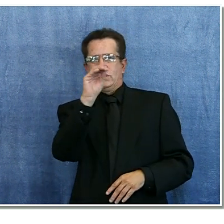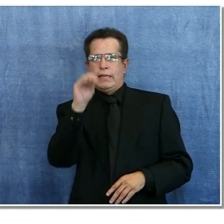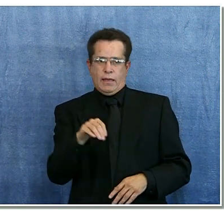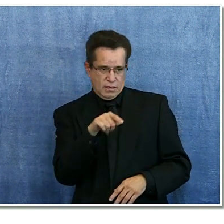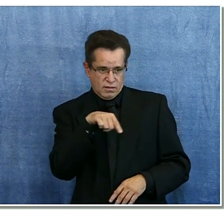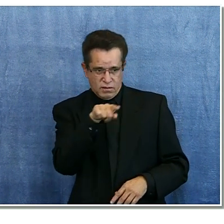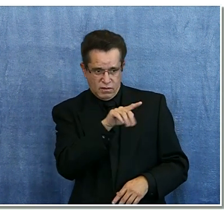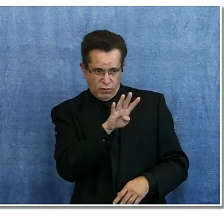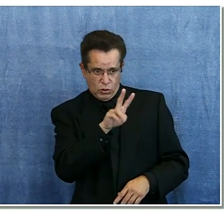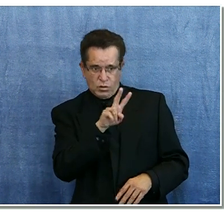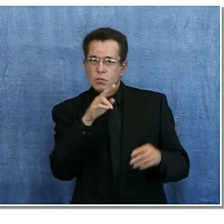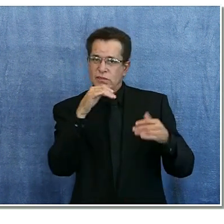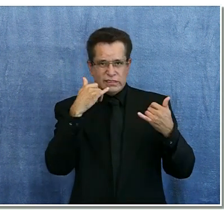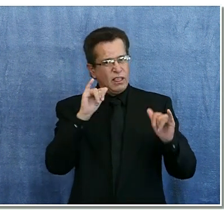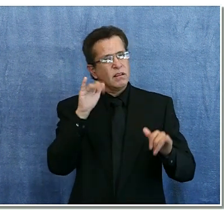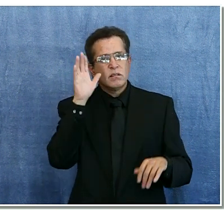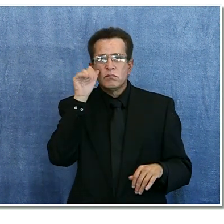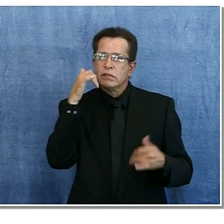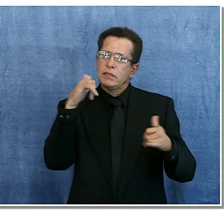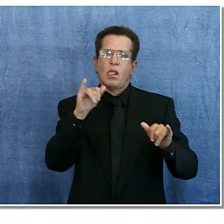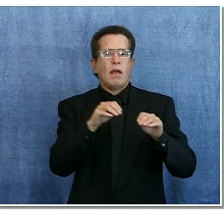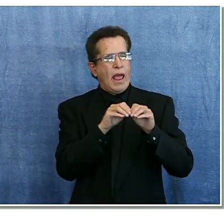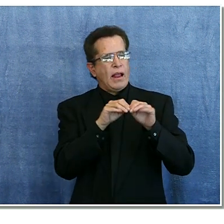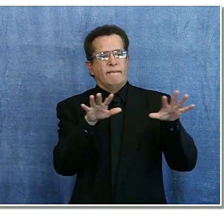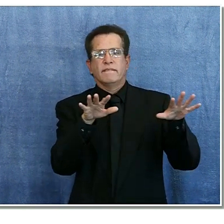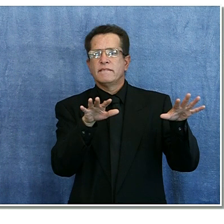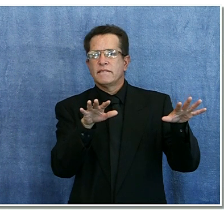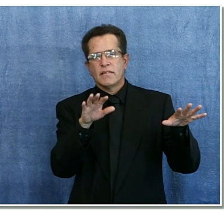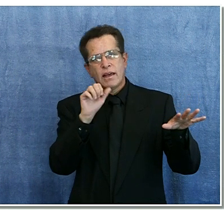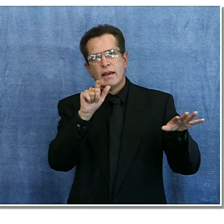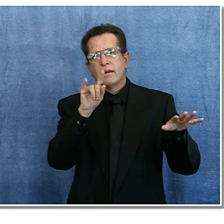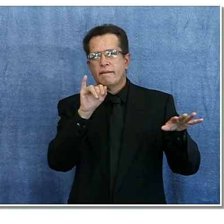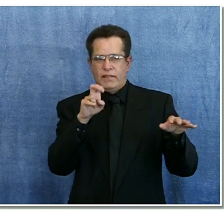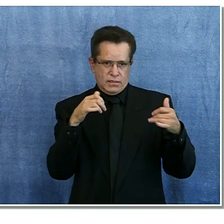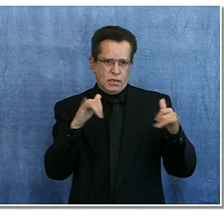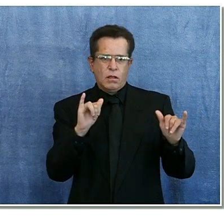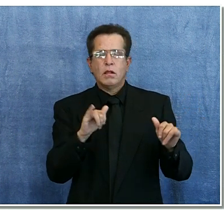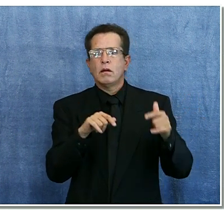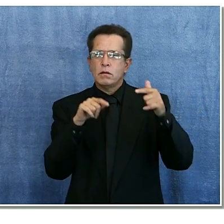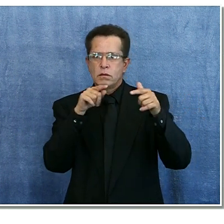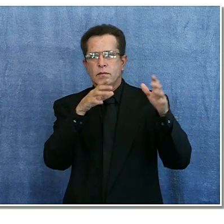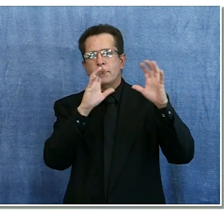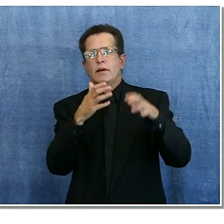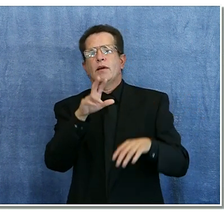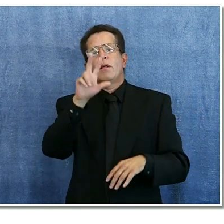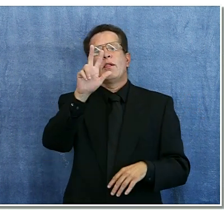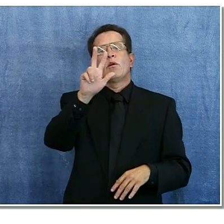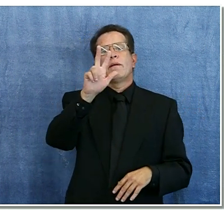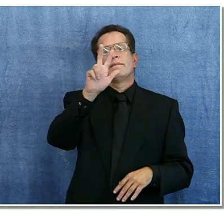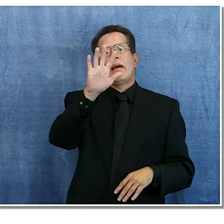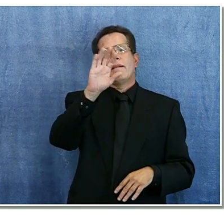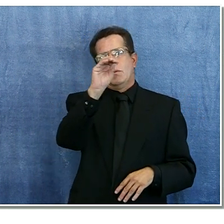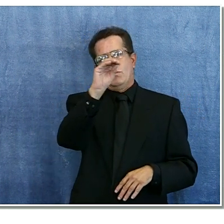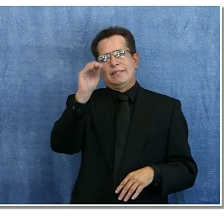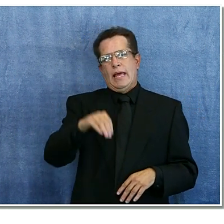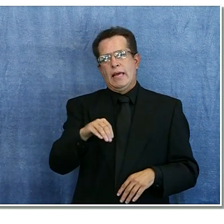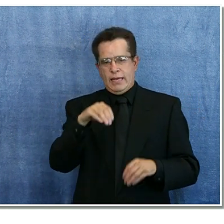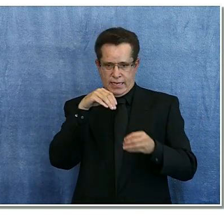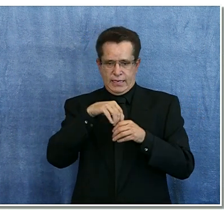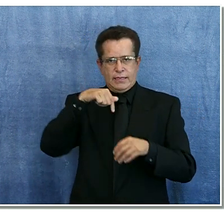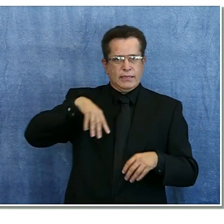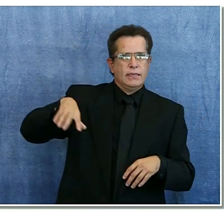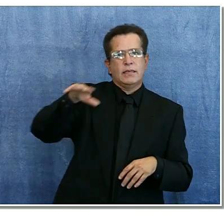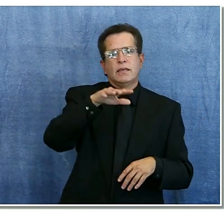outbreaks that are currently active. Of these, 30, or 35%, are in the San